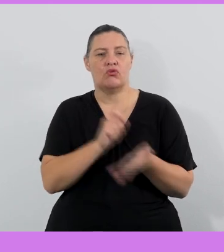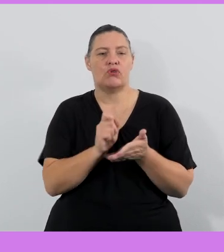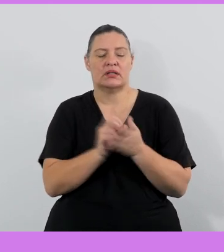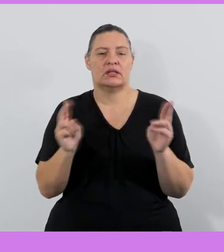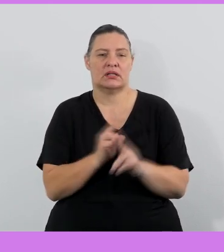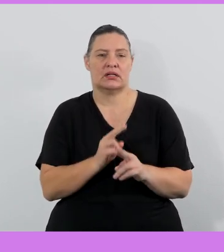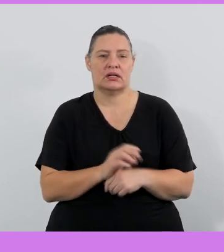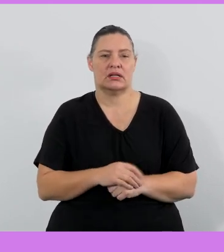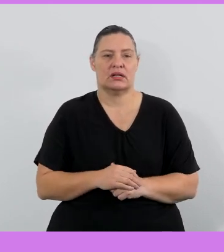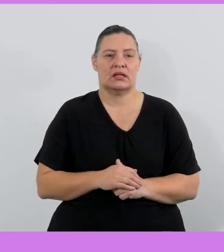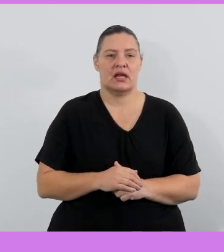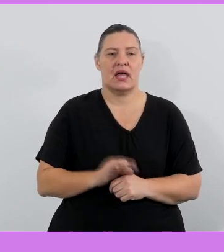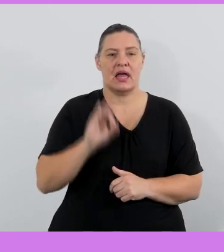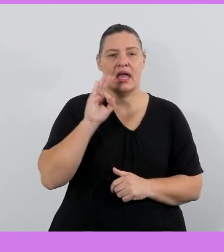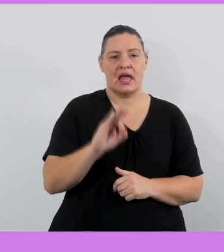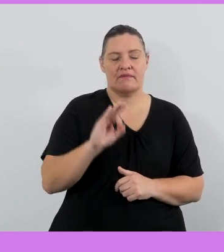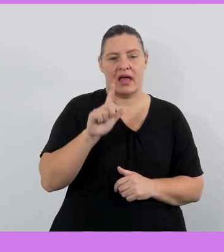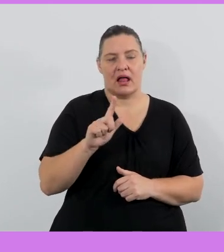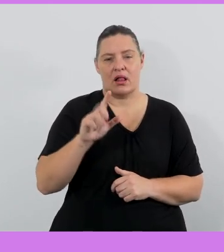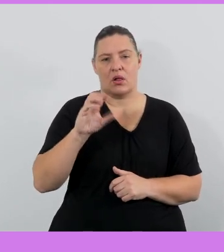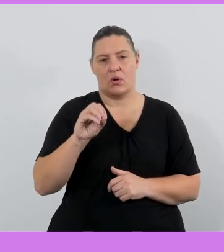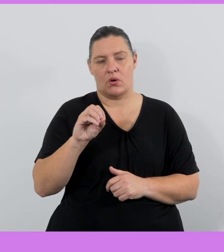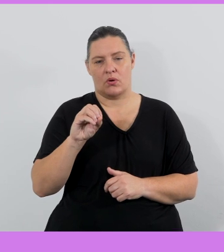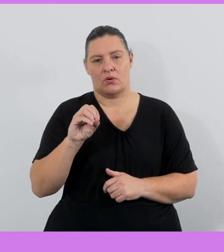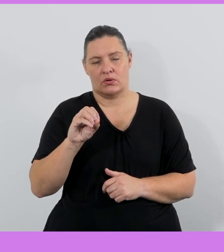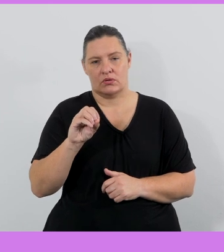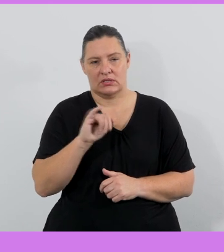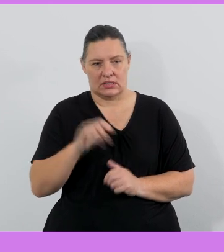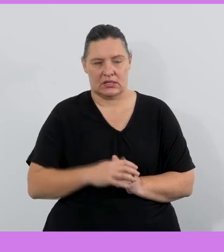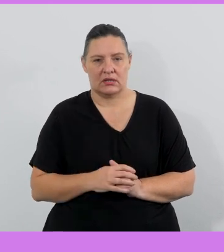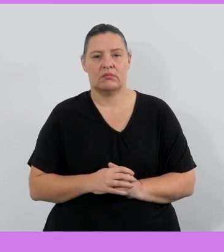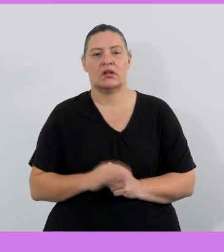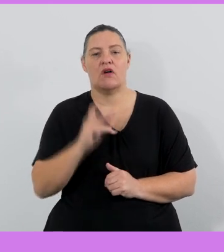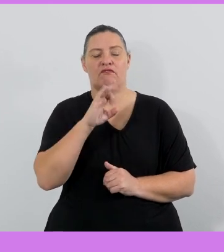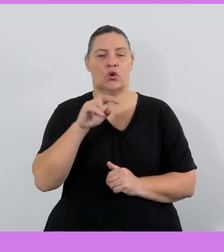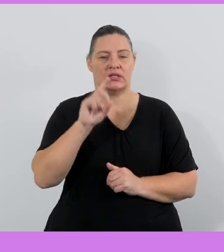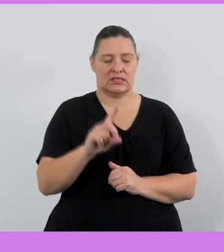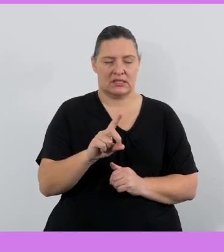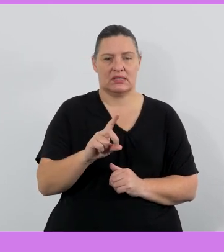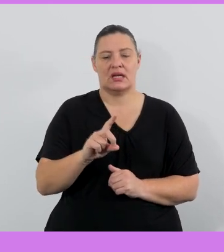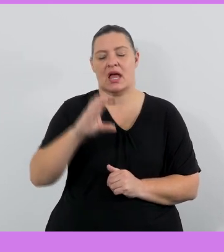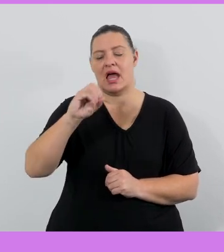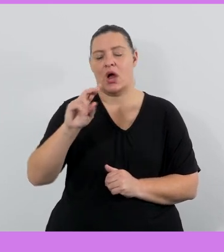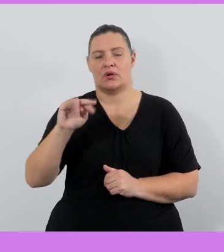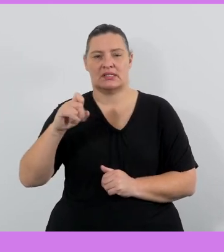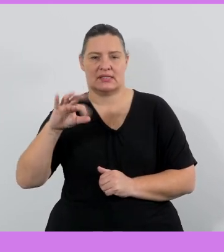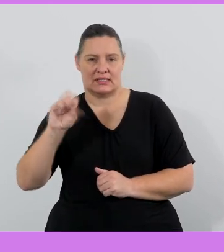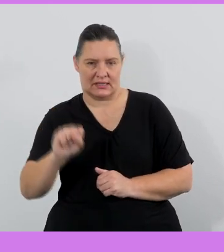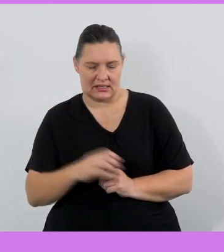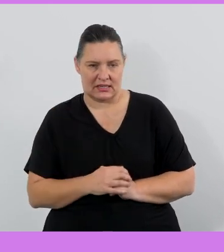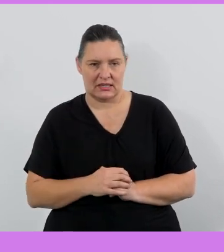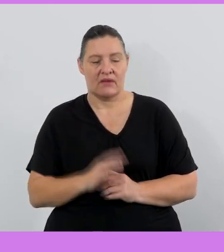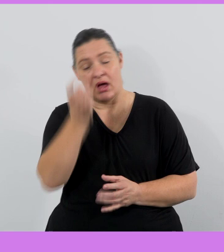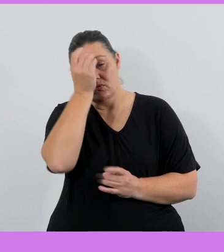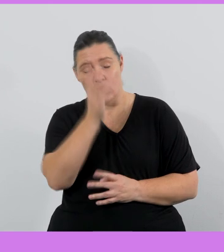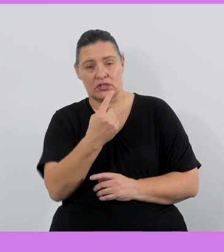abbreviation FLOZ in full. Definitely that will be your fluid ounces. I add a little note here for you. I have a little